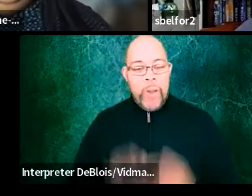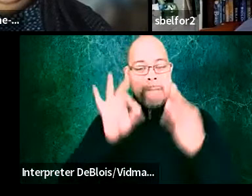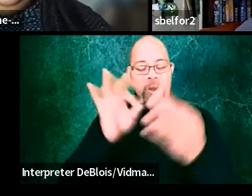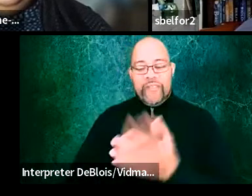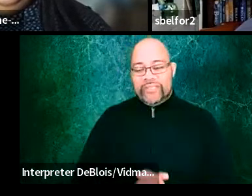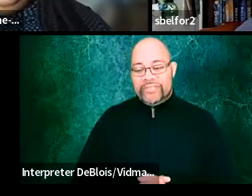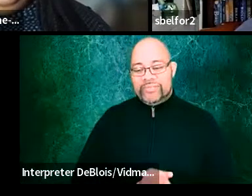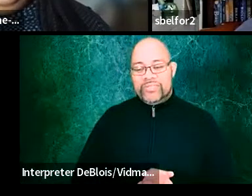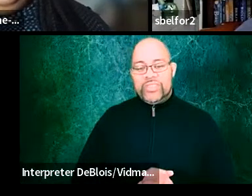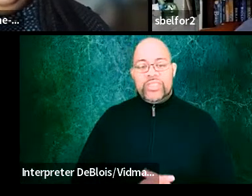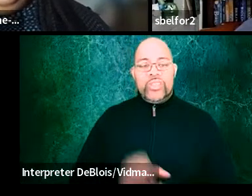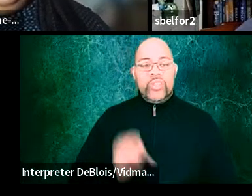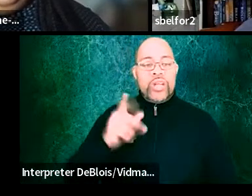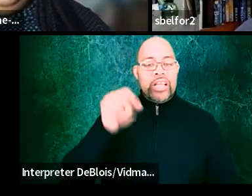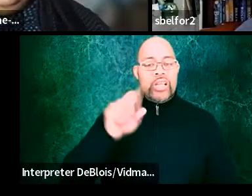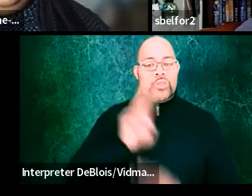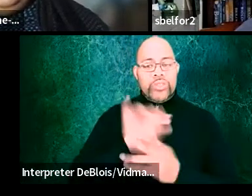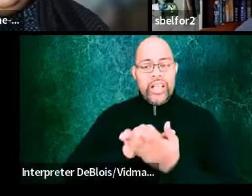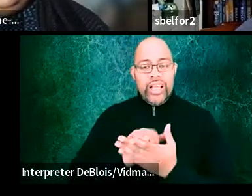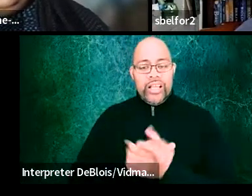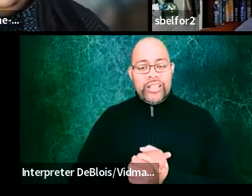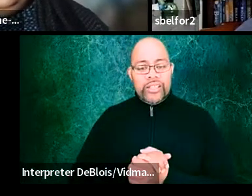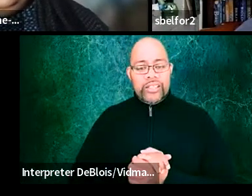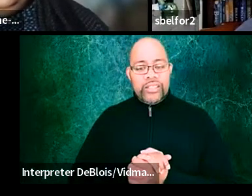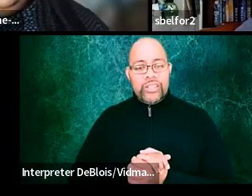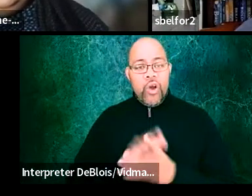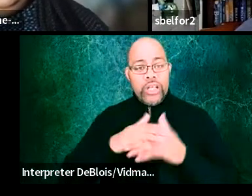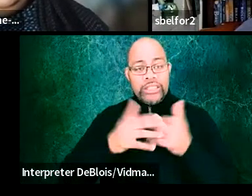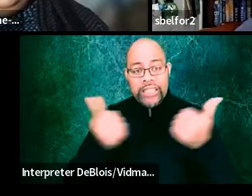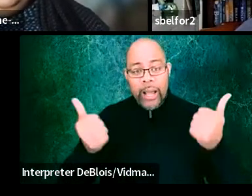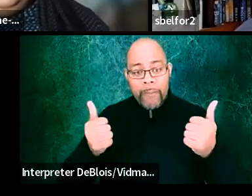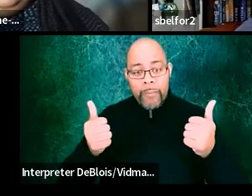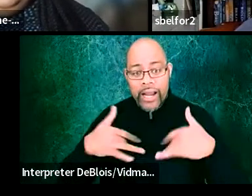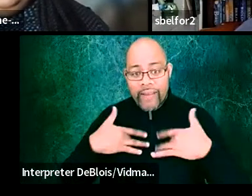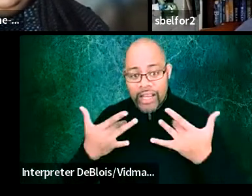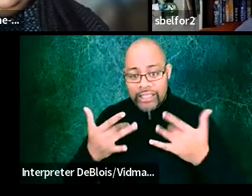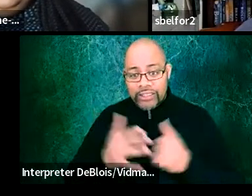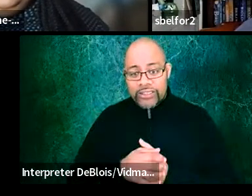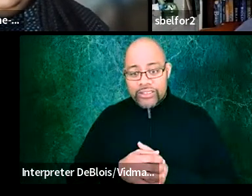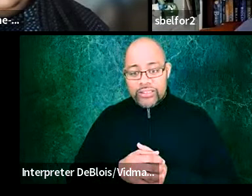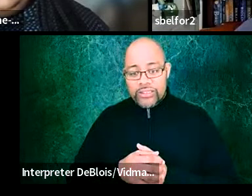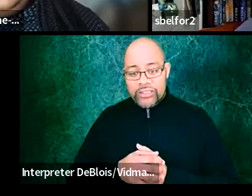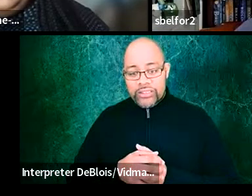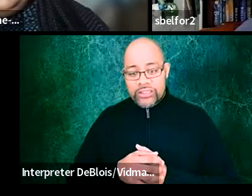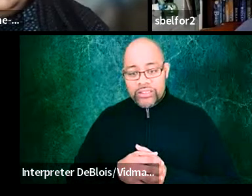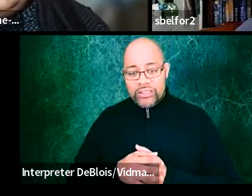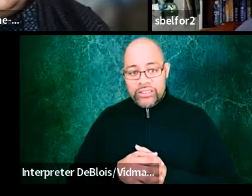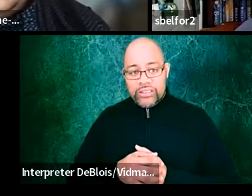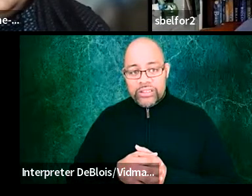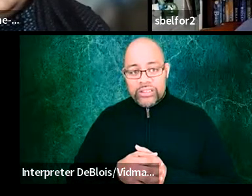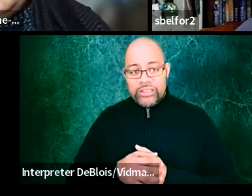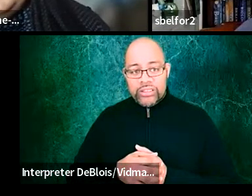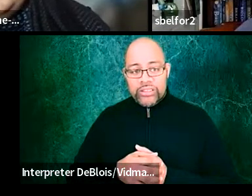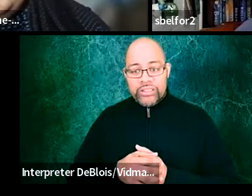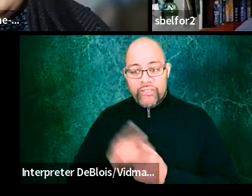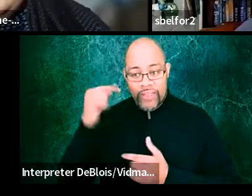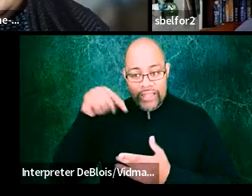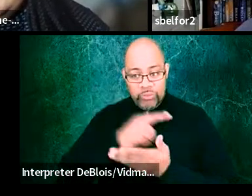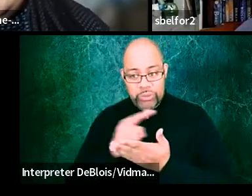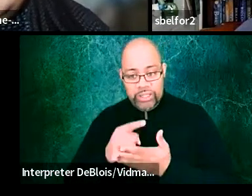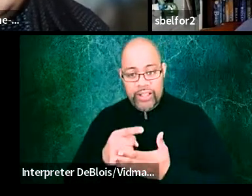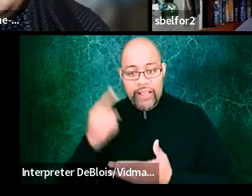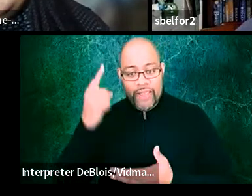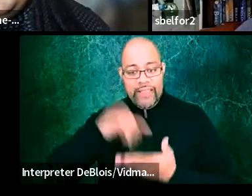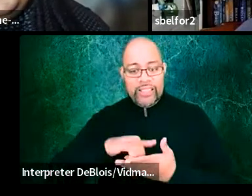Perfect. Wait, sorry, can they use that on a separate occasion? I believe, or is it for this weekend?